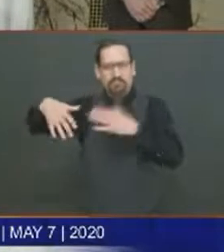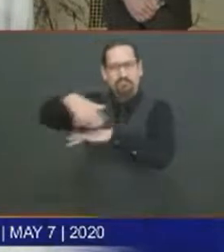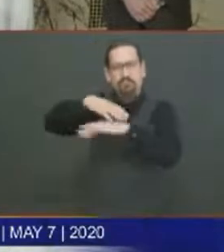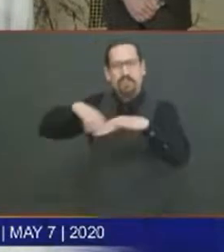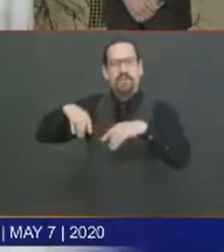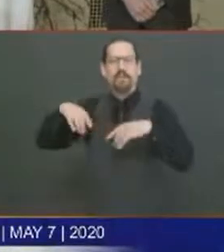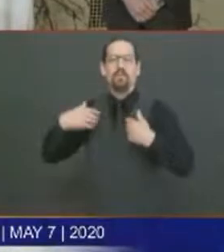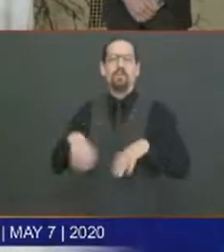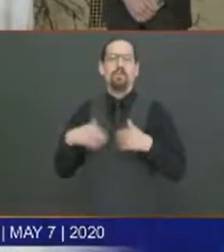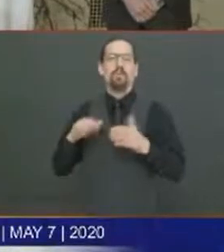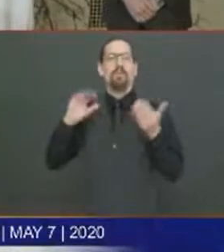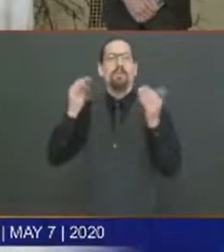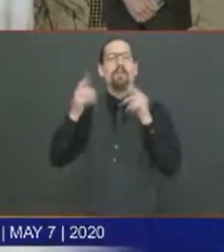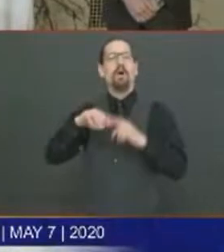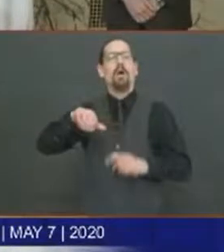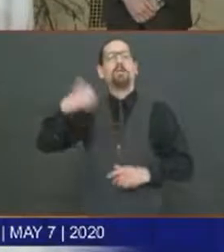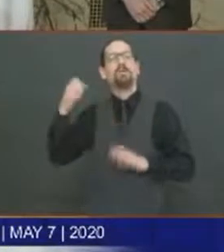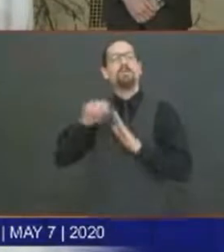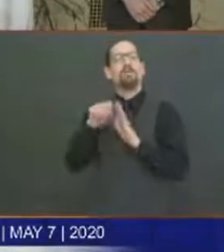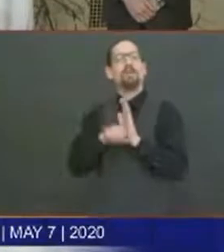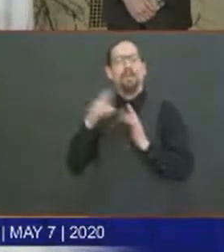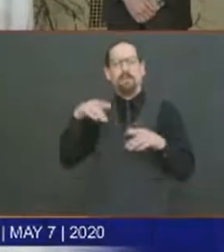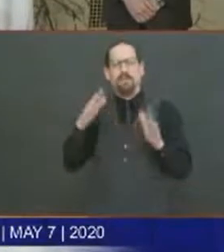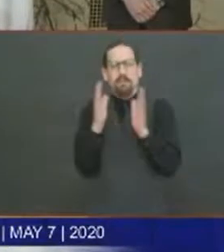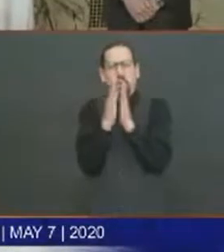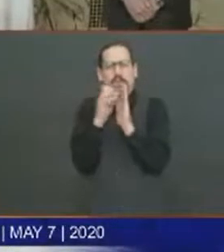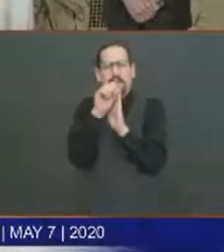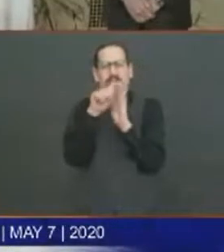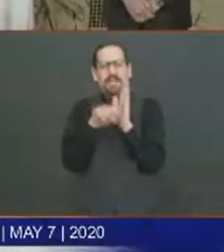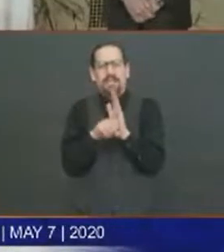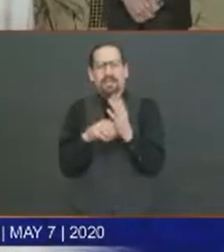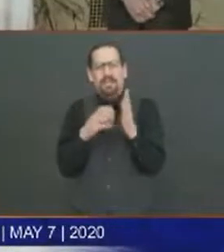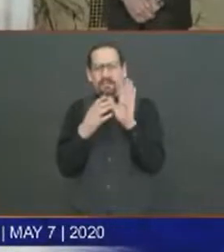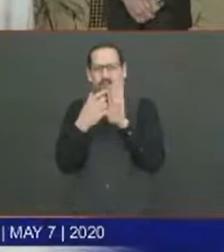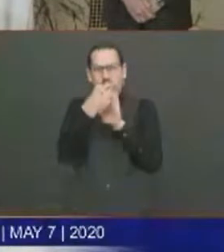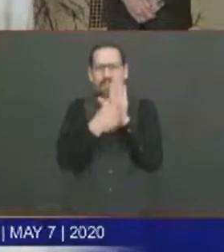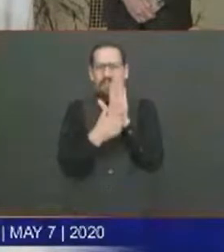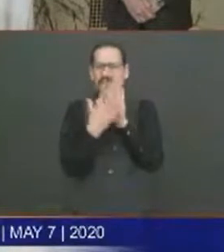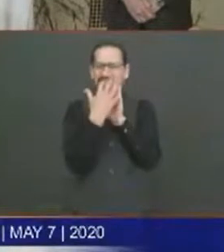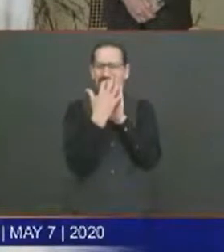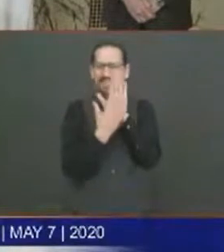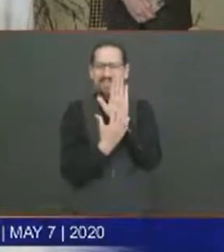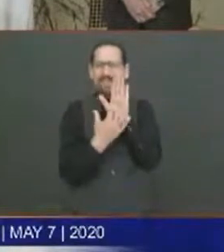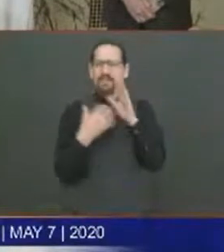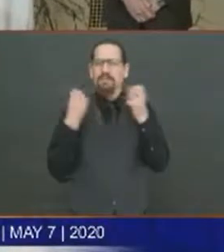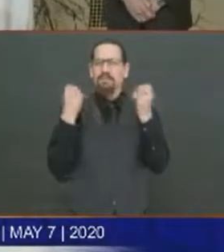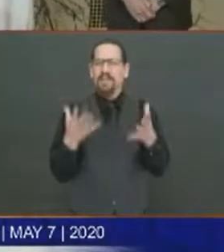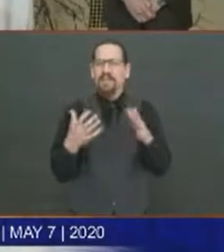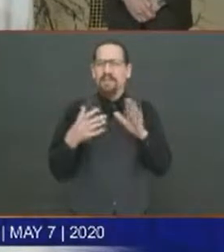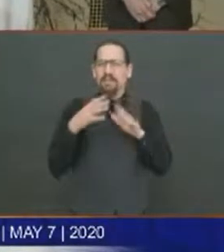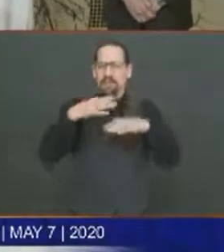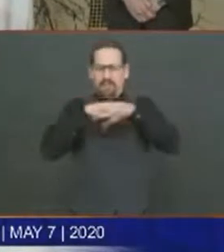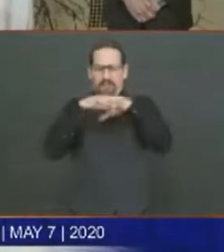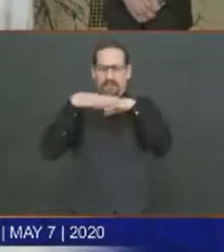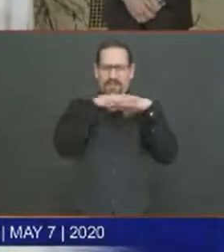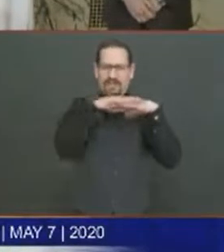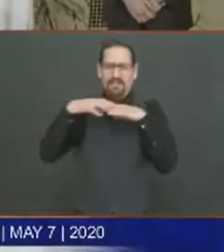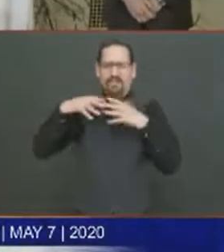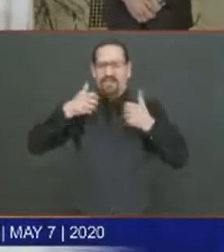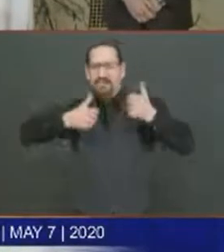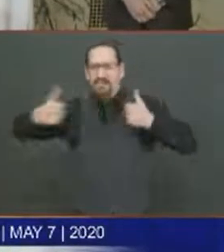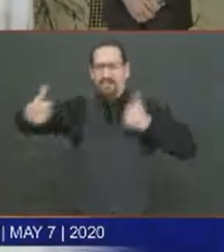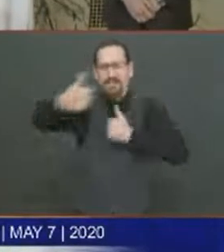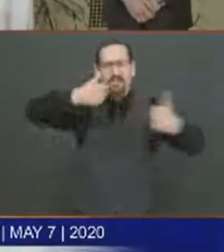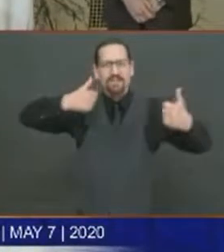states across the country. Each time even just one person passes away,